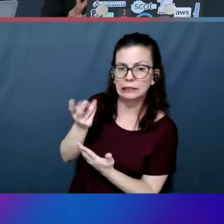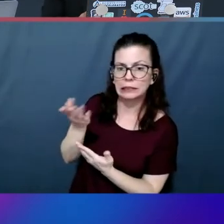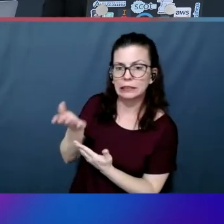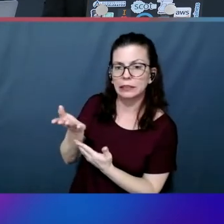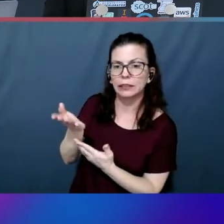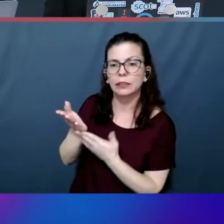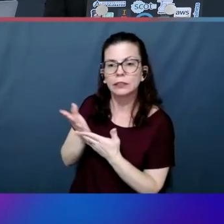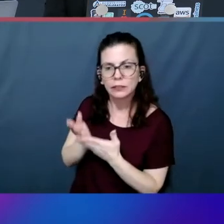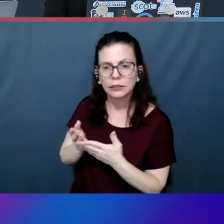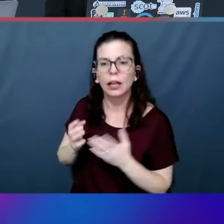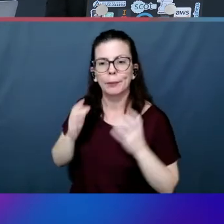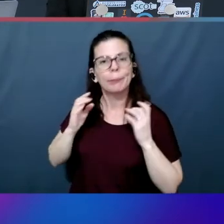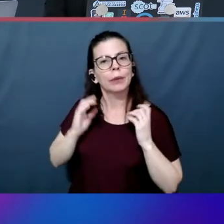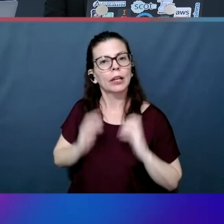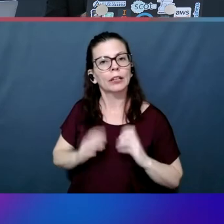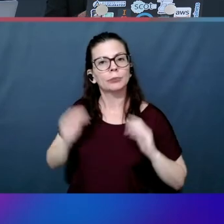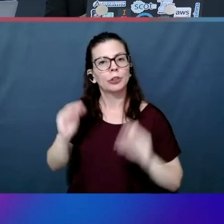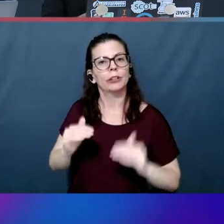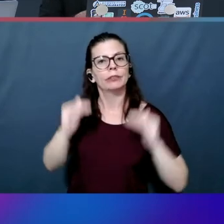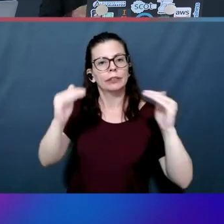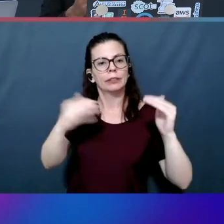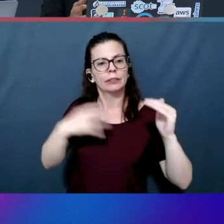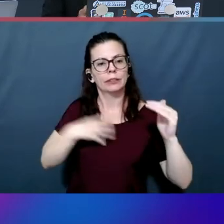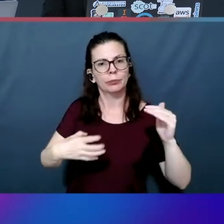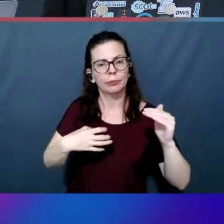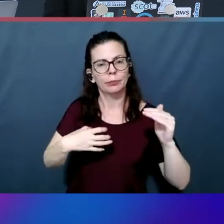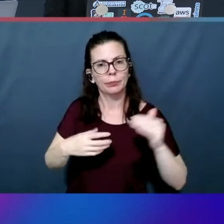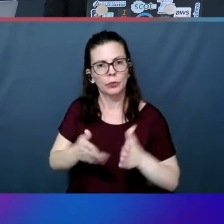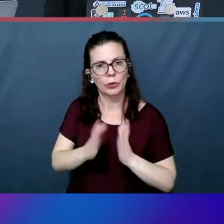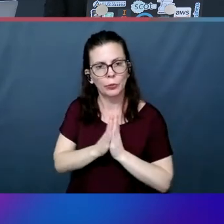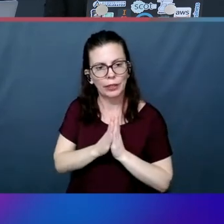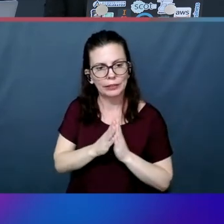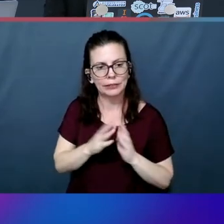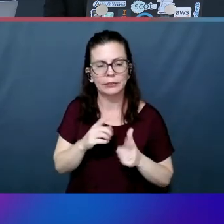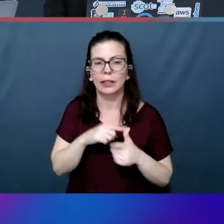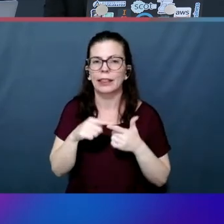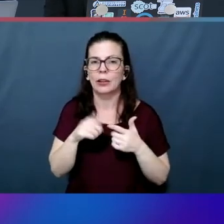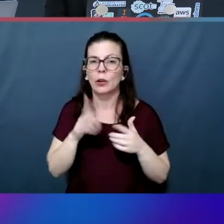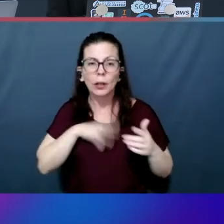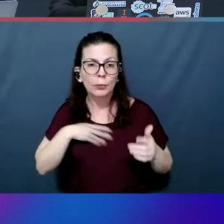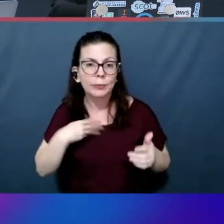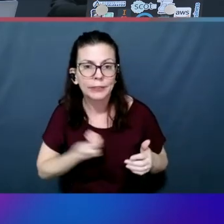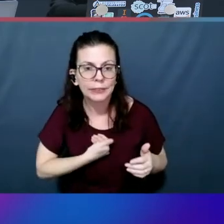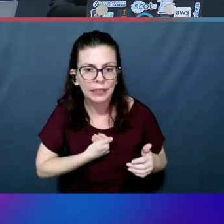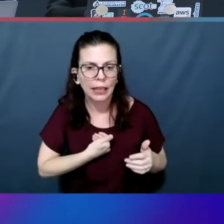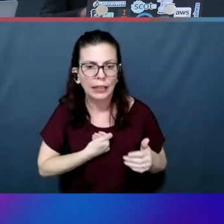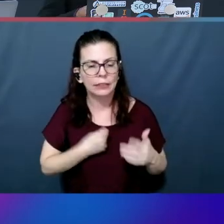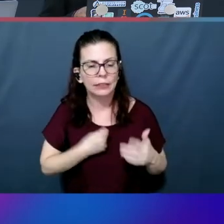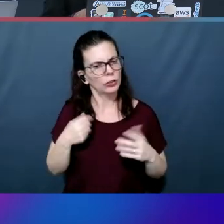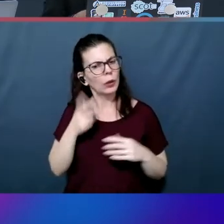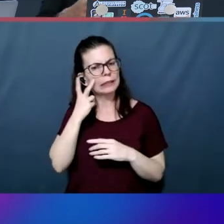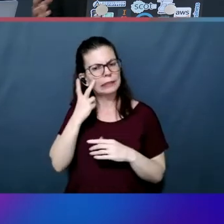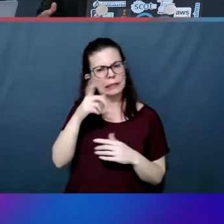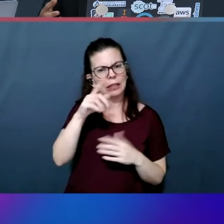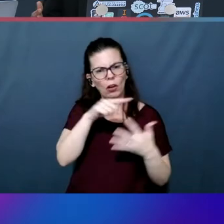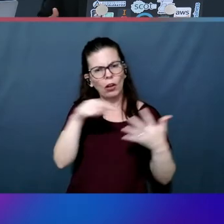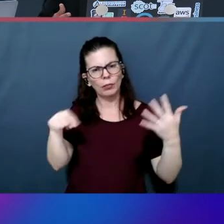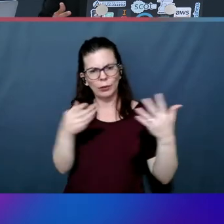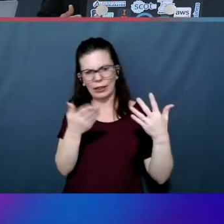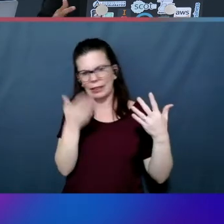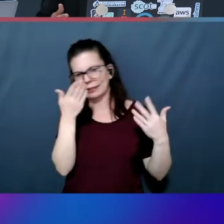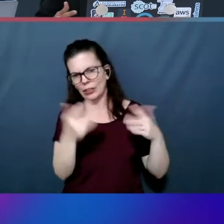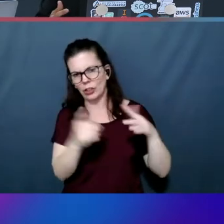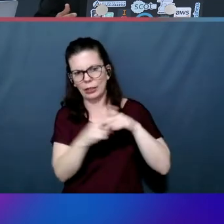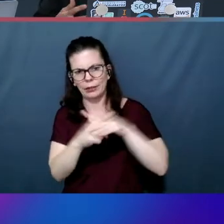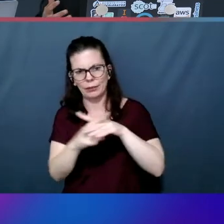escalation request on this call, and there was like an upset customer. So I can actually see all of those things here. And all of that